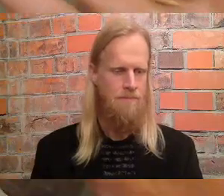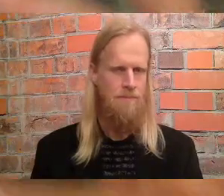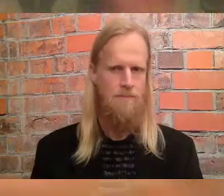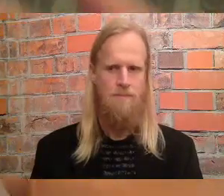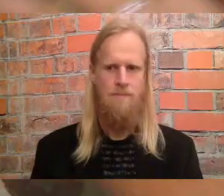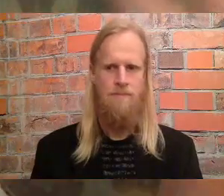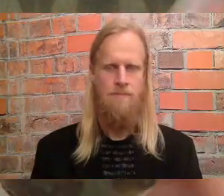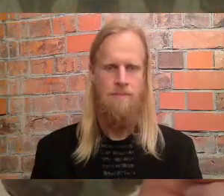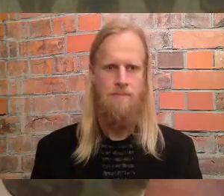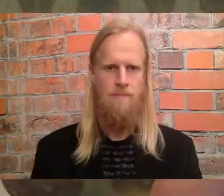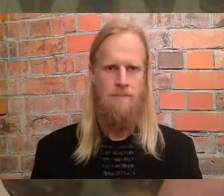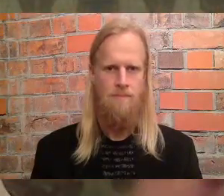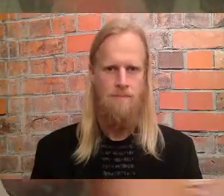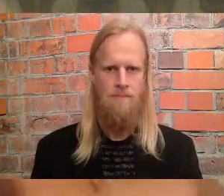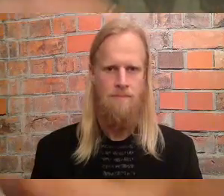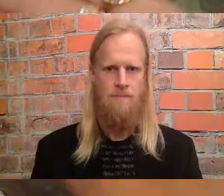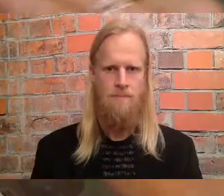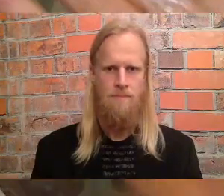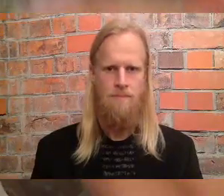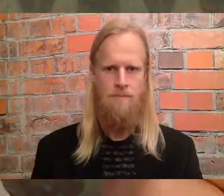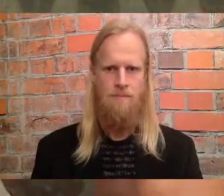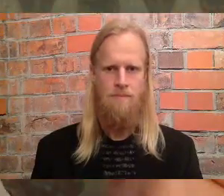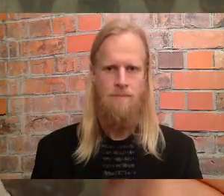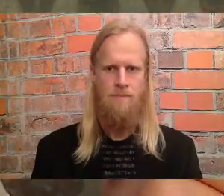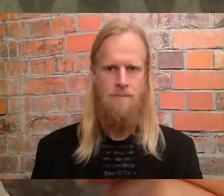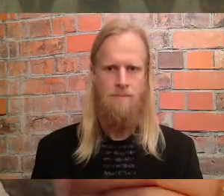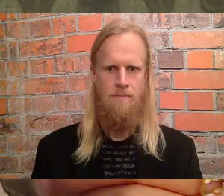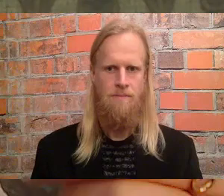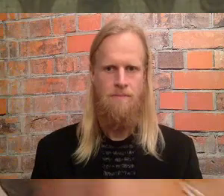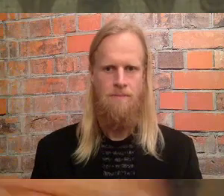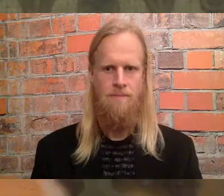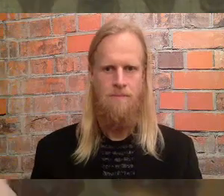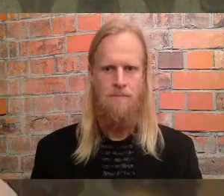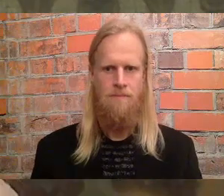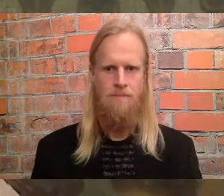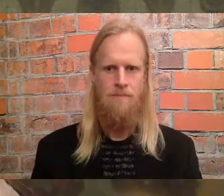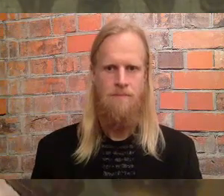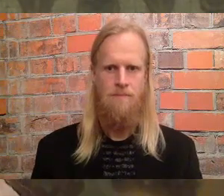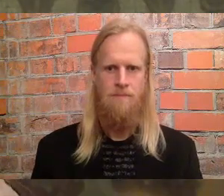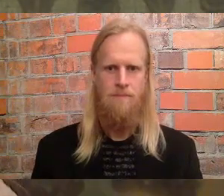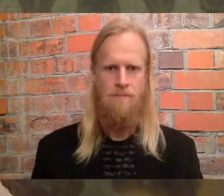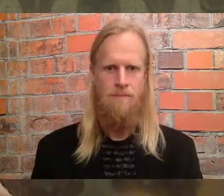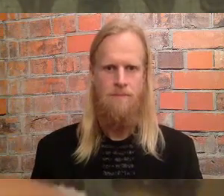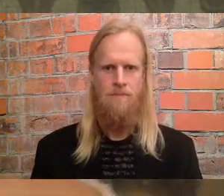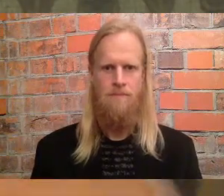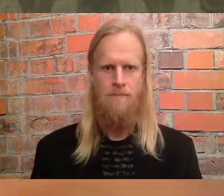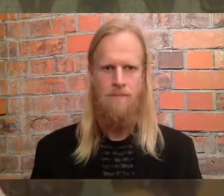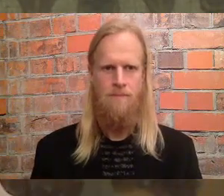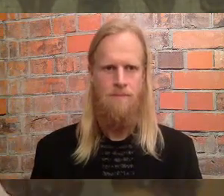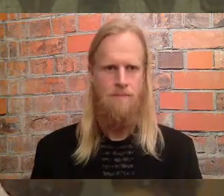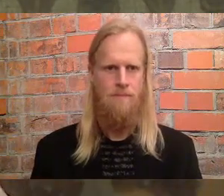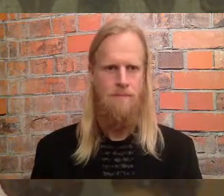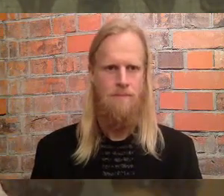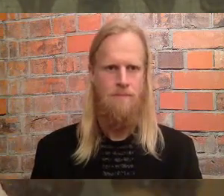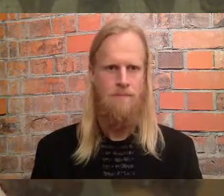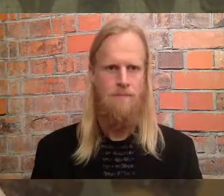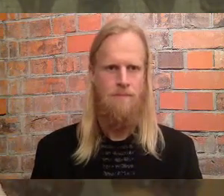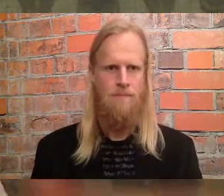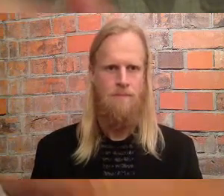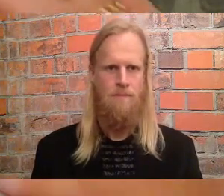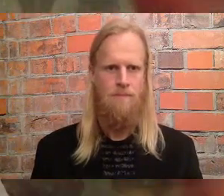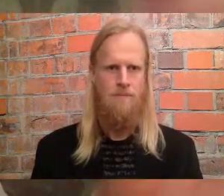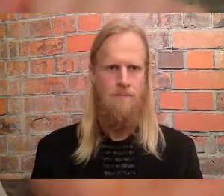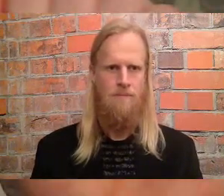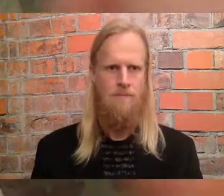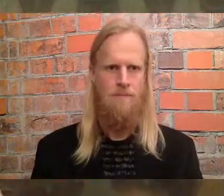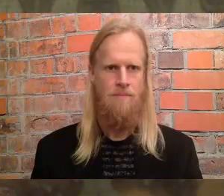videos preemptively to help you understand. We've put some PDFs in there of the tapping points and some beautiful graphics